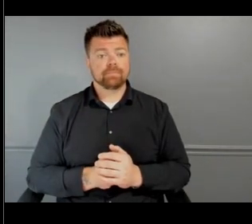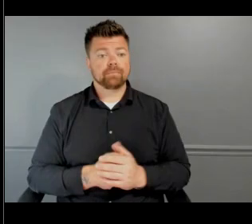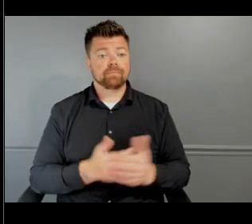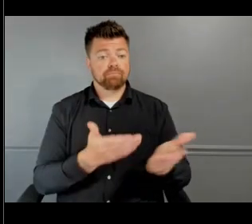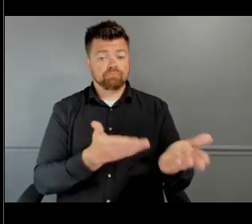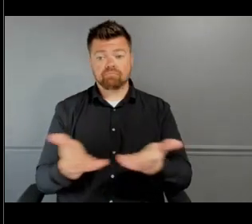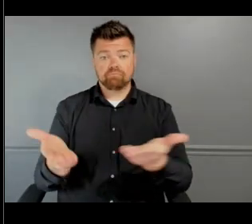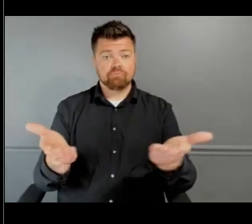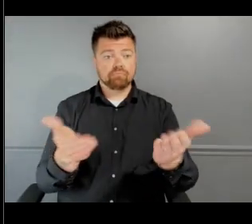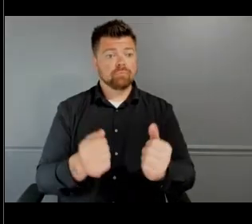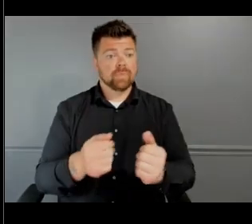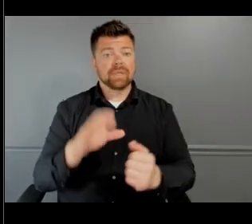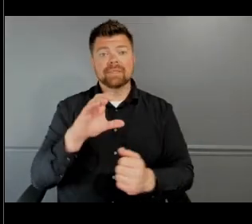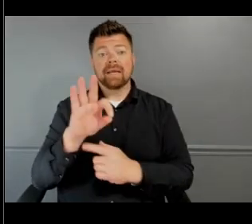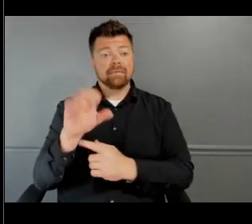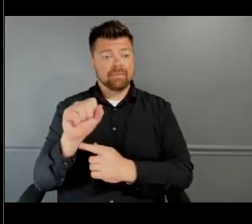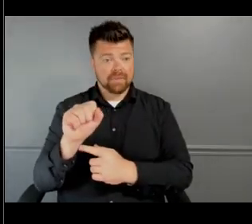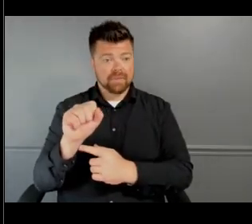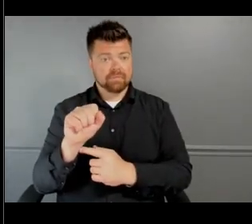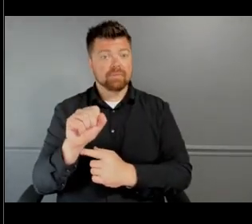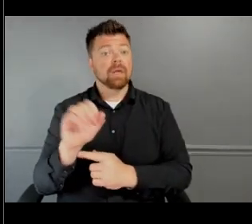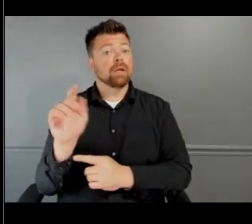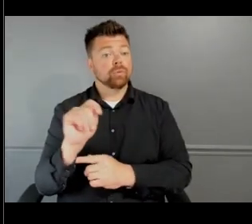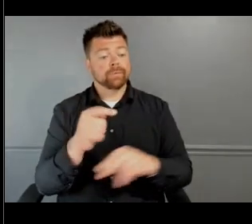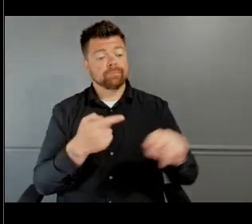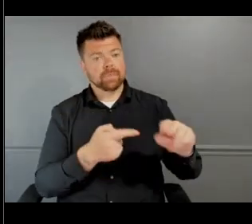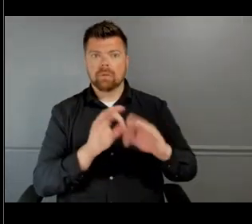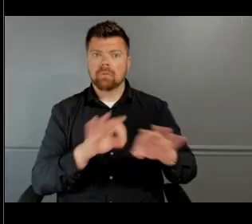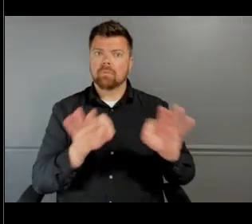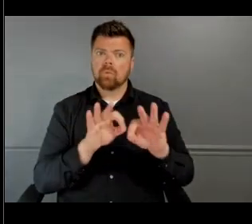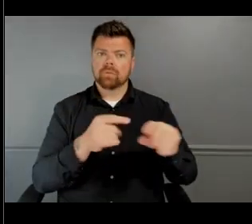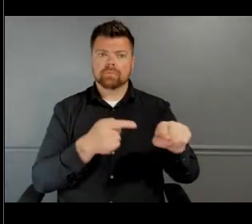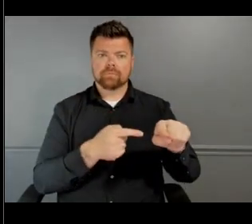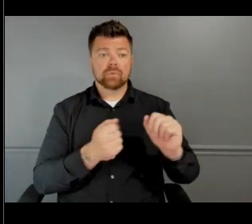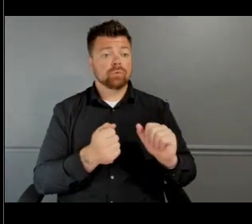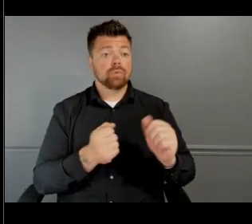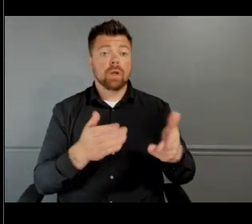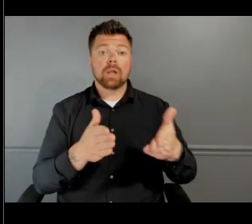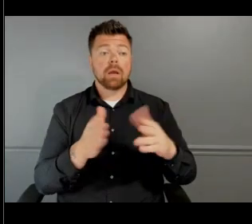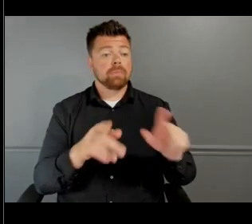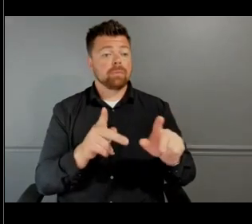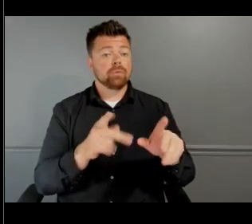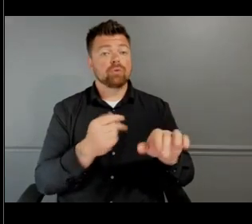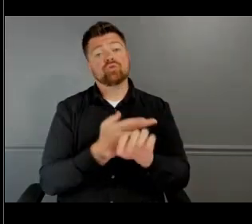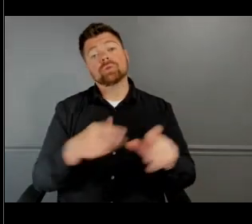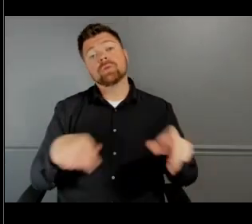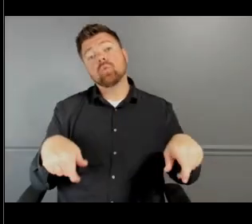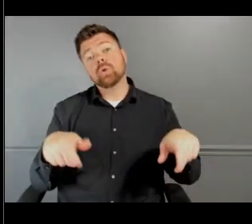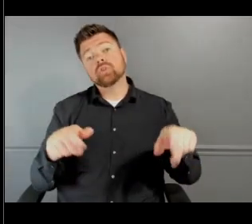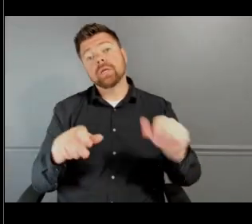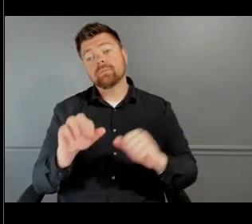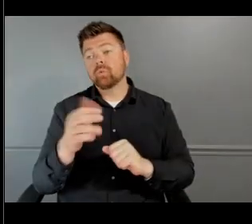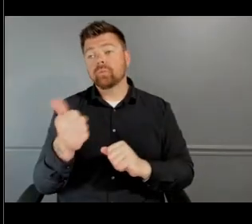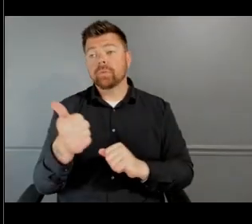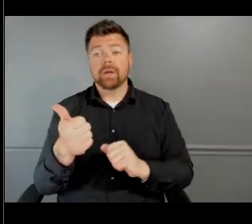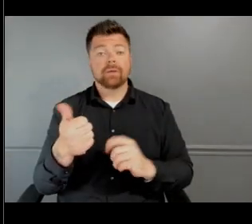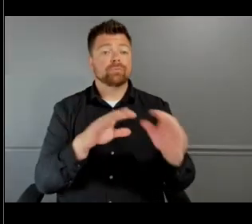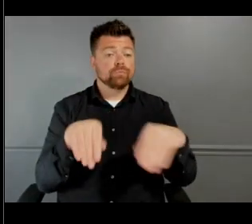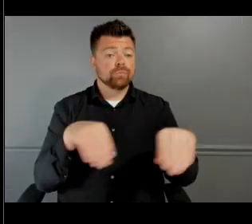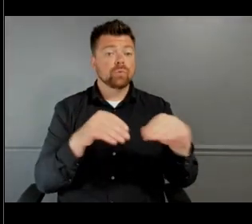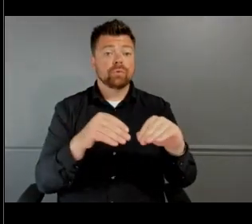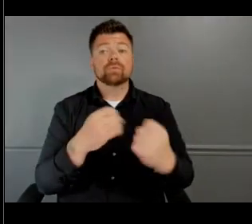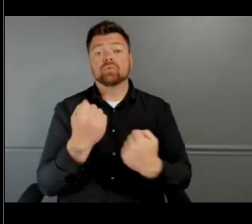Clear floor space at toilets is critical to allow people using wheelchairs or other mobility